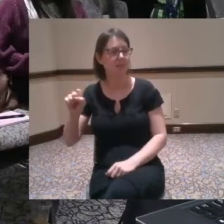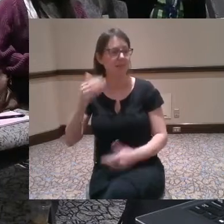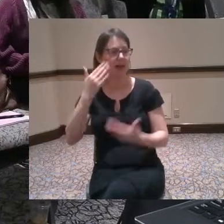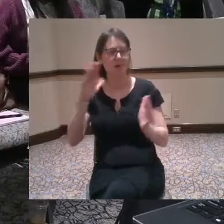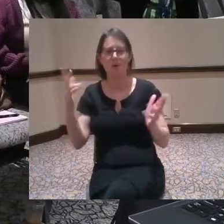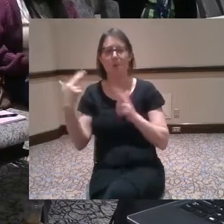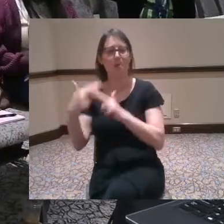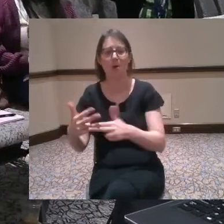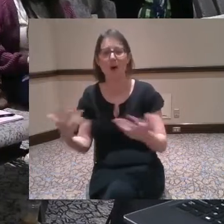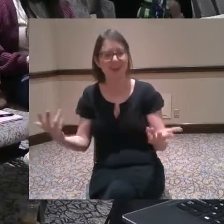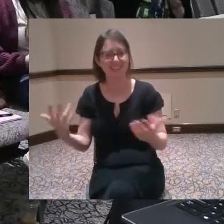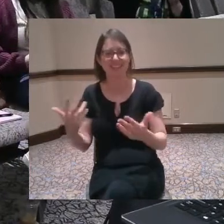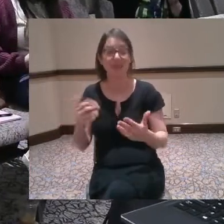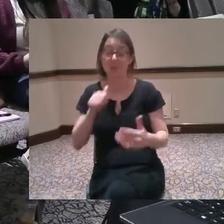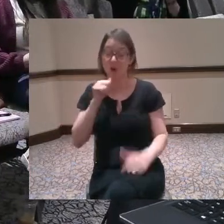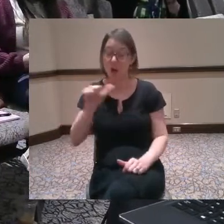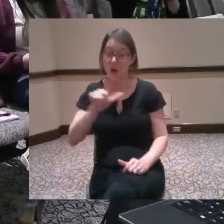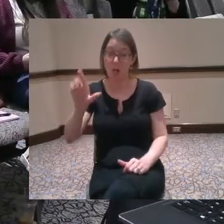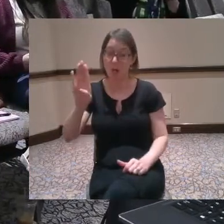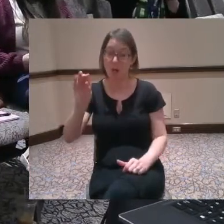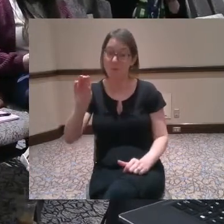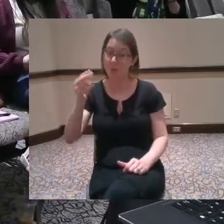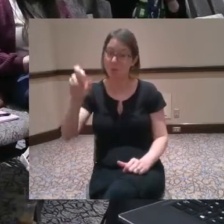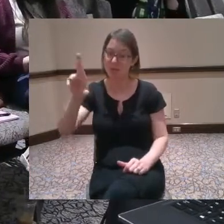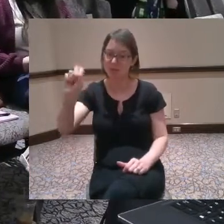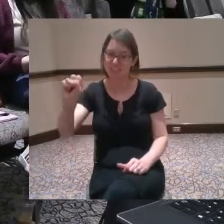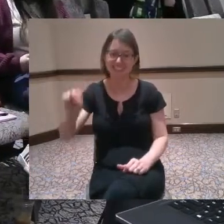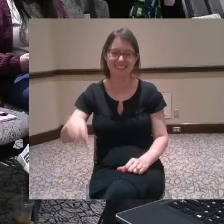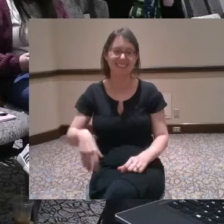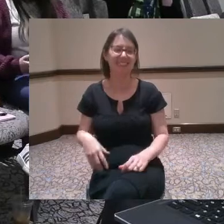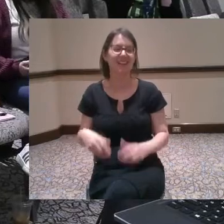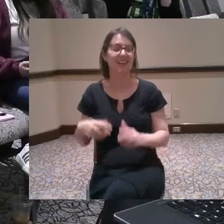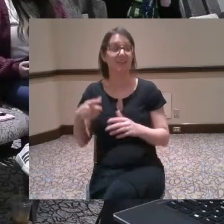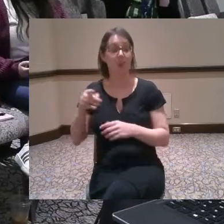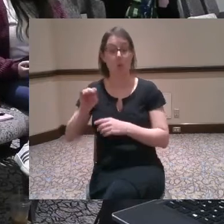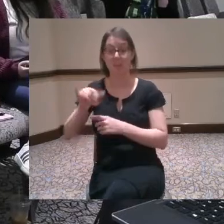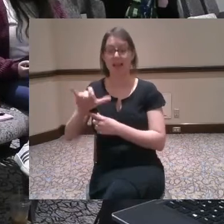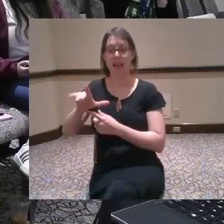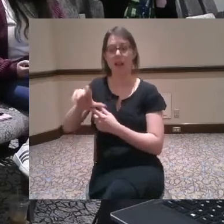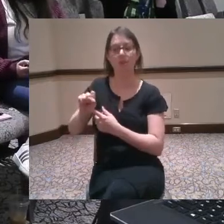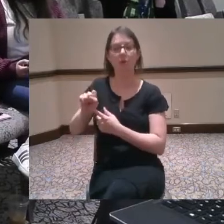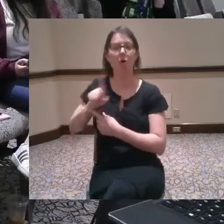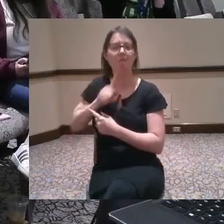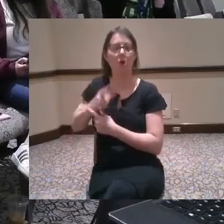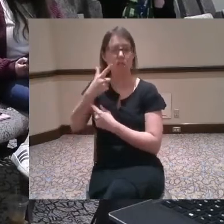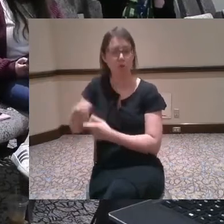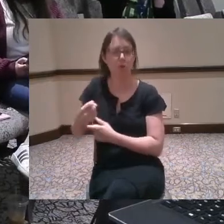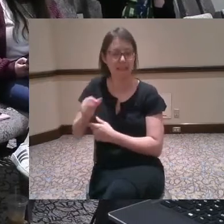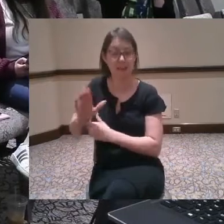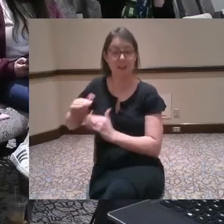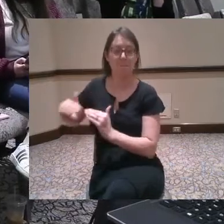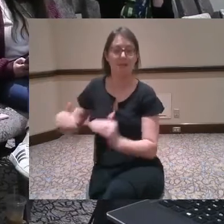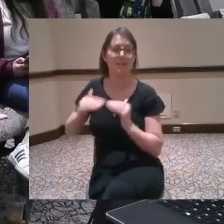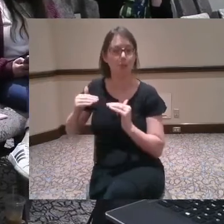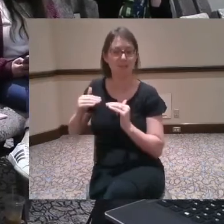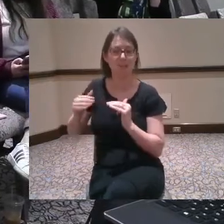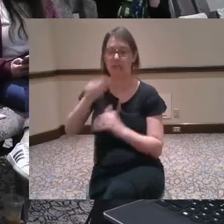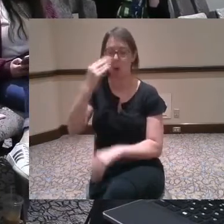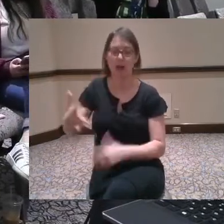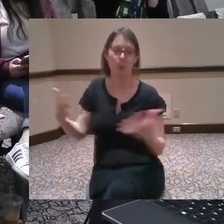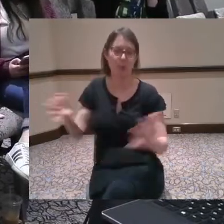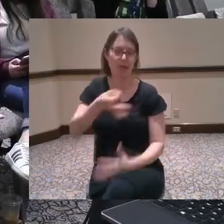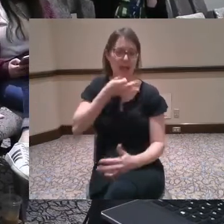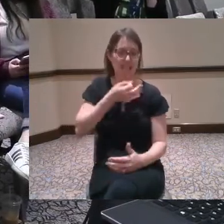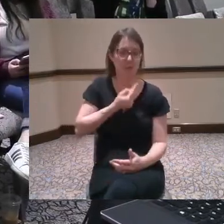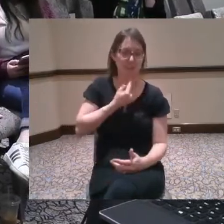even know what they're called. Everybody who's not a boomer, so is sometimes more interested in what their peers have to say rather than what the experts have